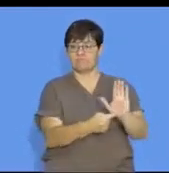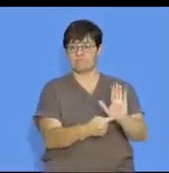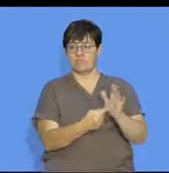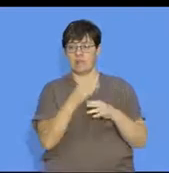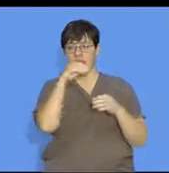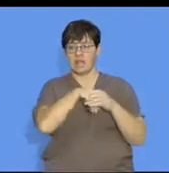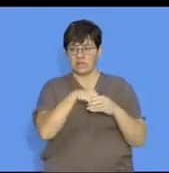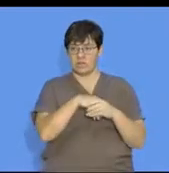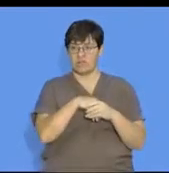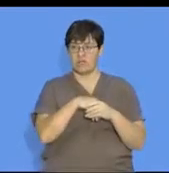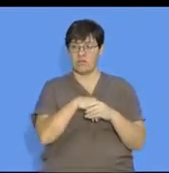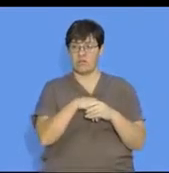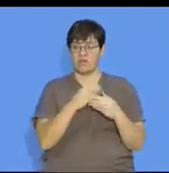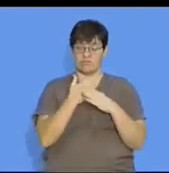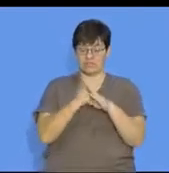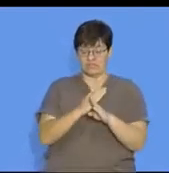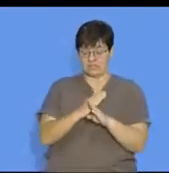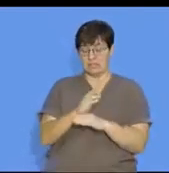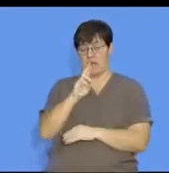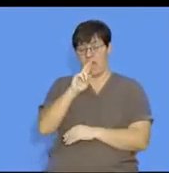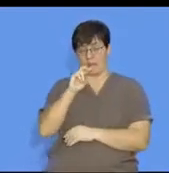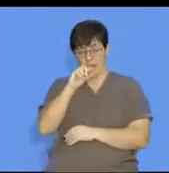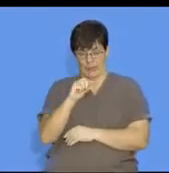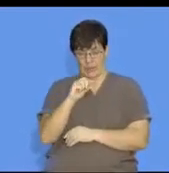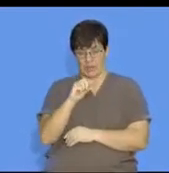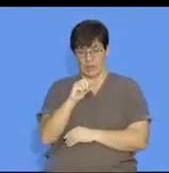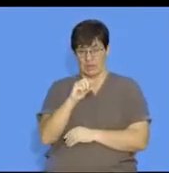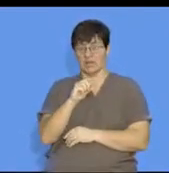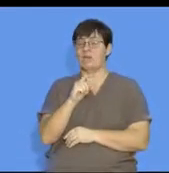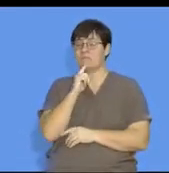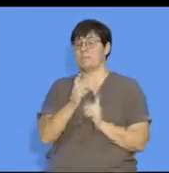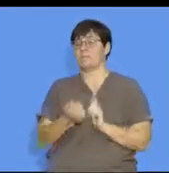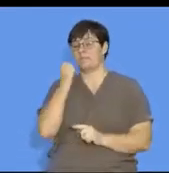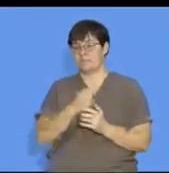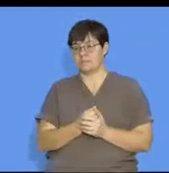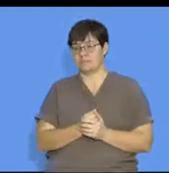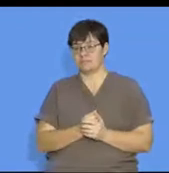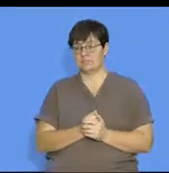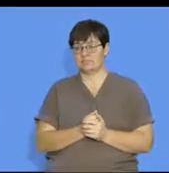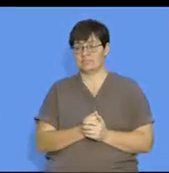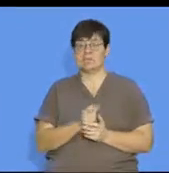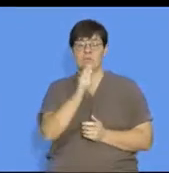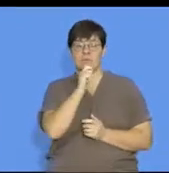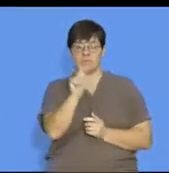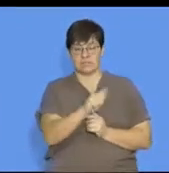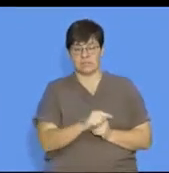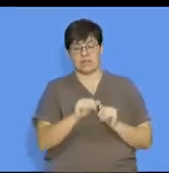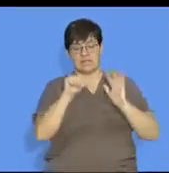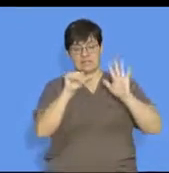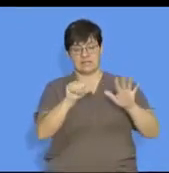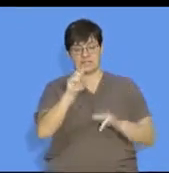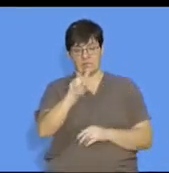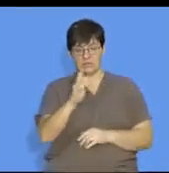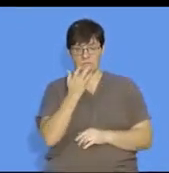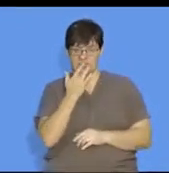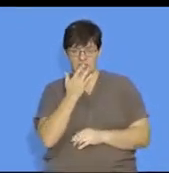determine internal resistance of a battery, which is our small letter r? Okay, what do we need? In this case, we'll use a